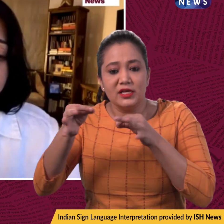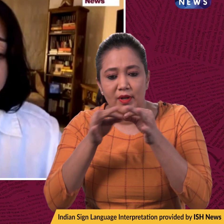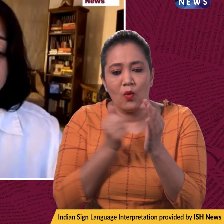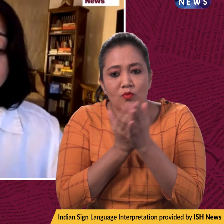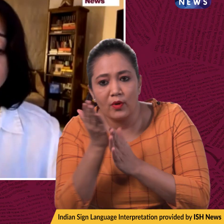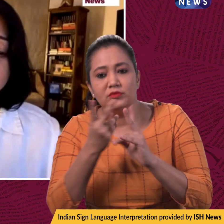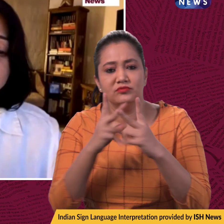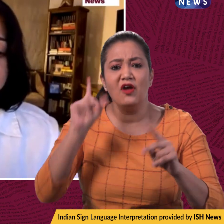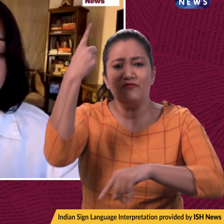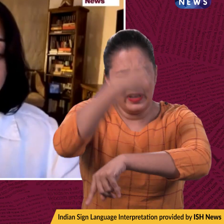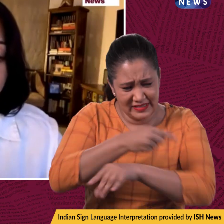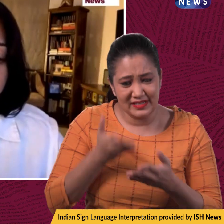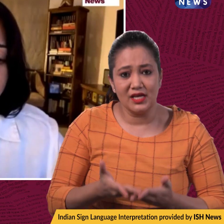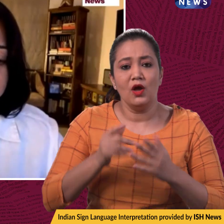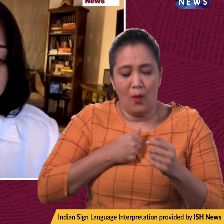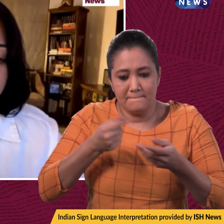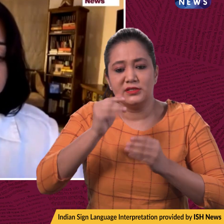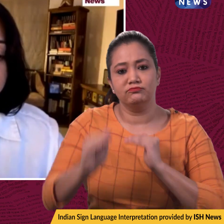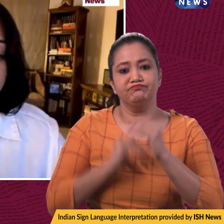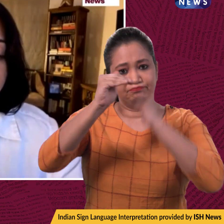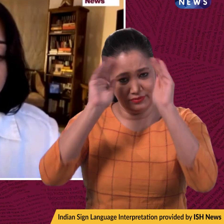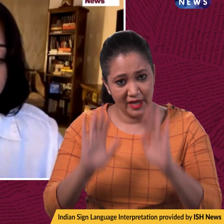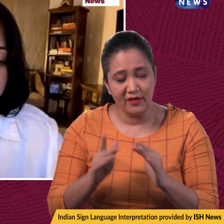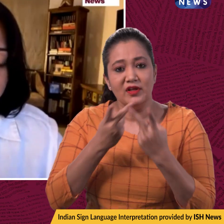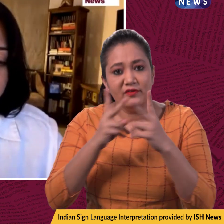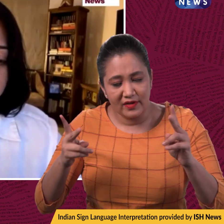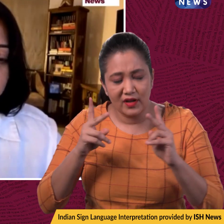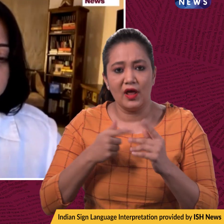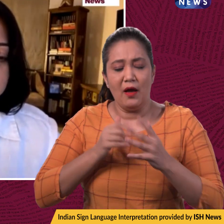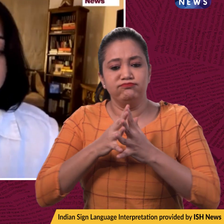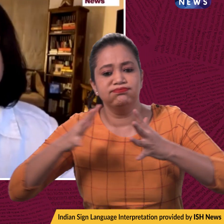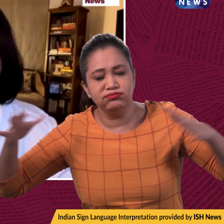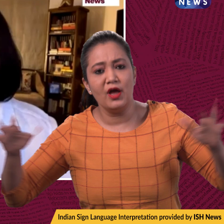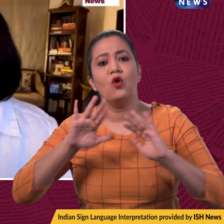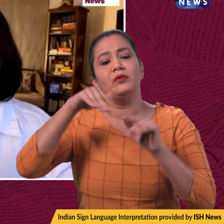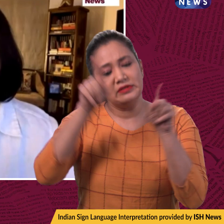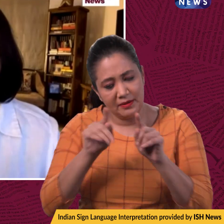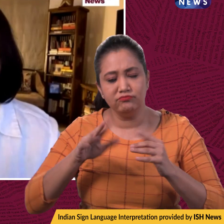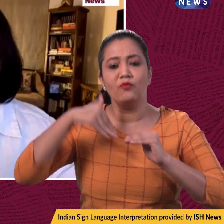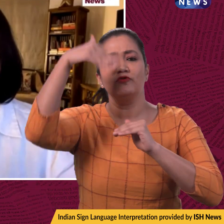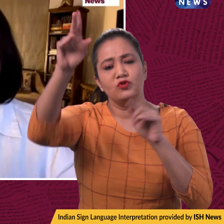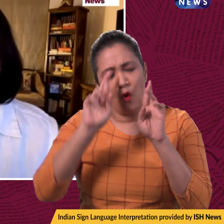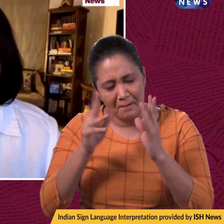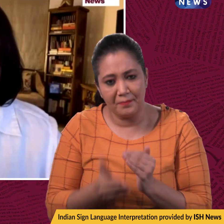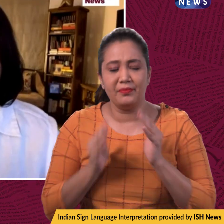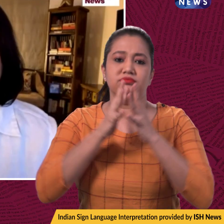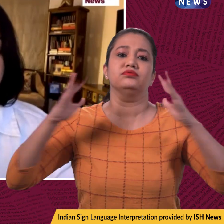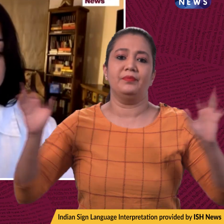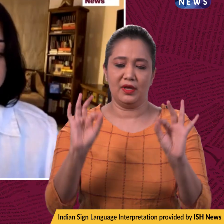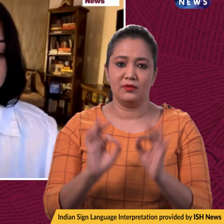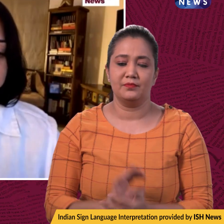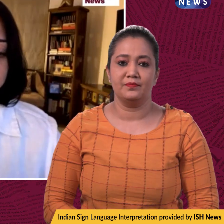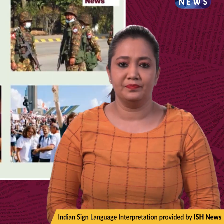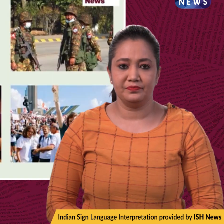model. It's just the first day. We are growing on revenue. We're growing on margin. We are expanding and we will continue to expand," end